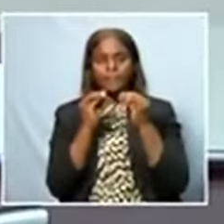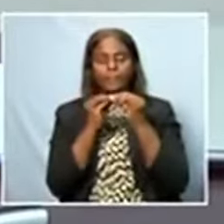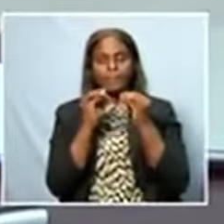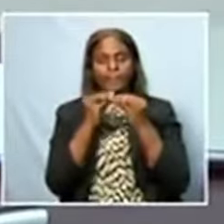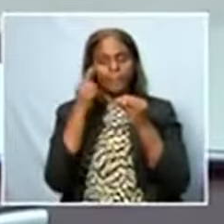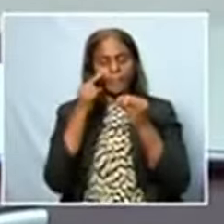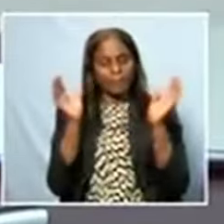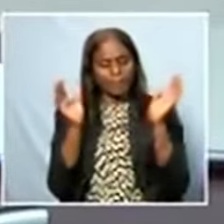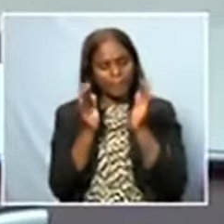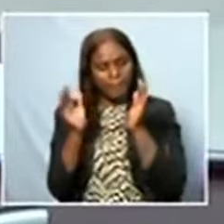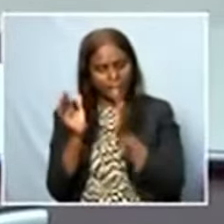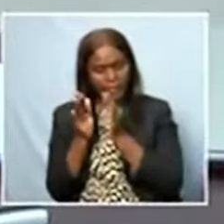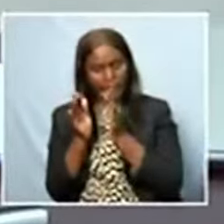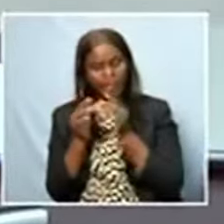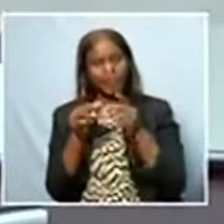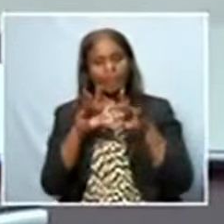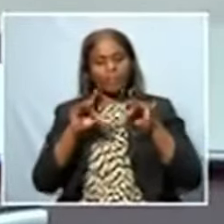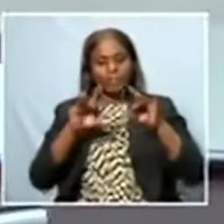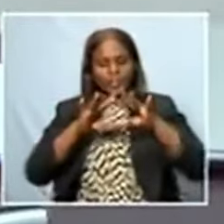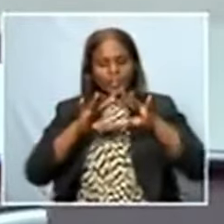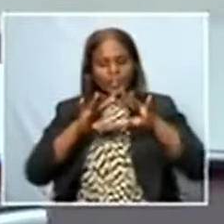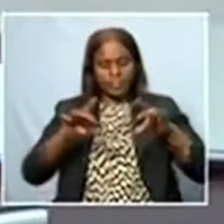the small-scale landlords.